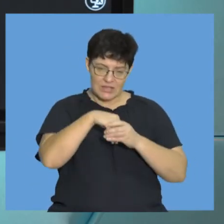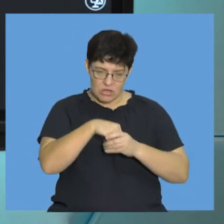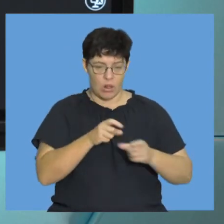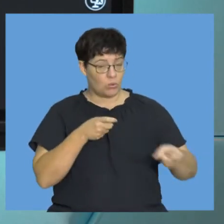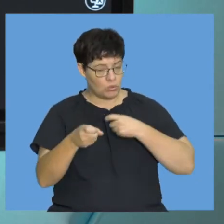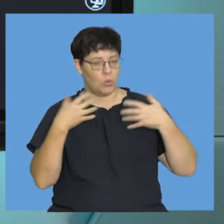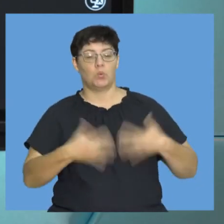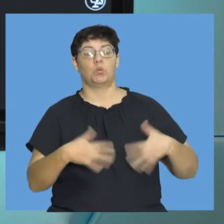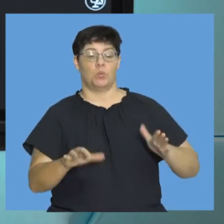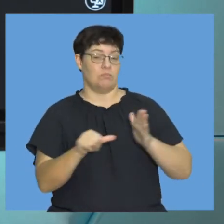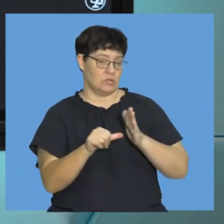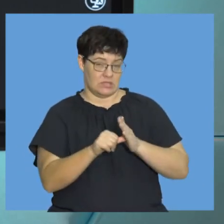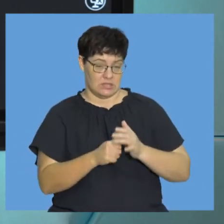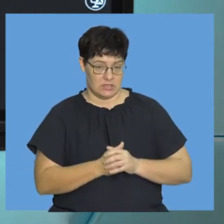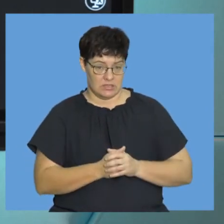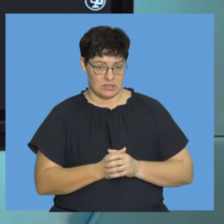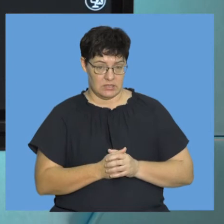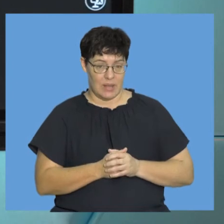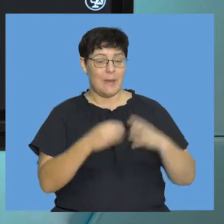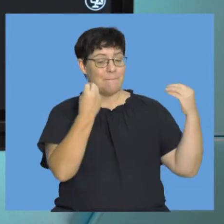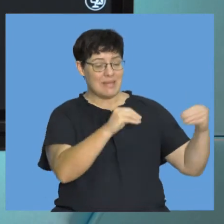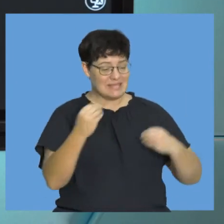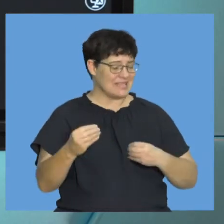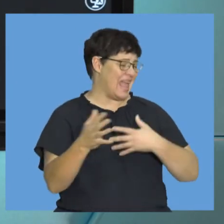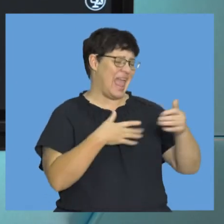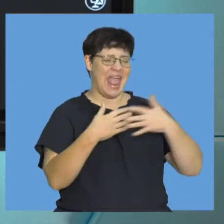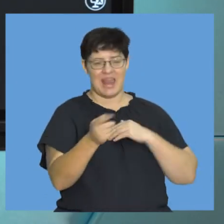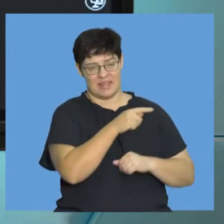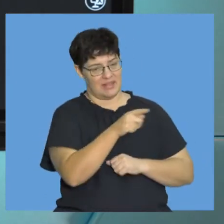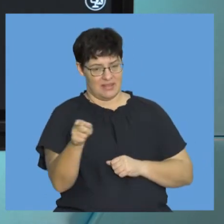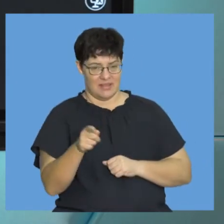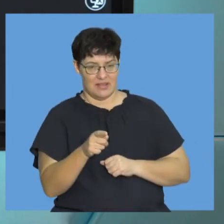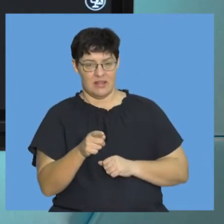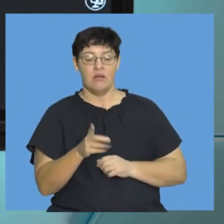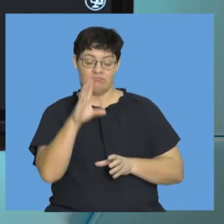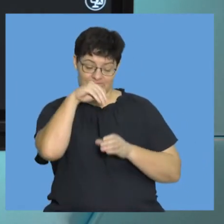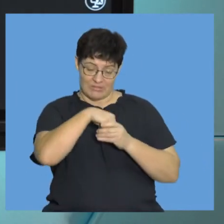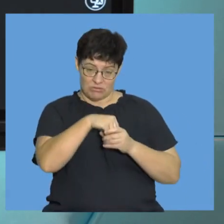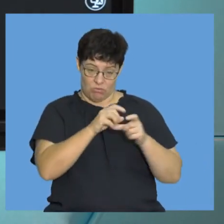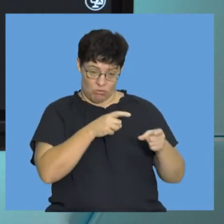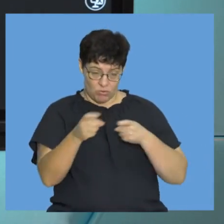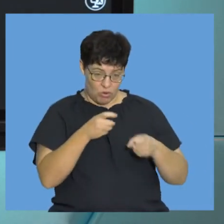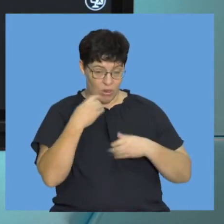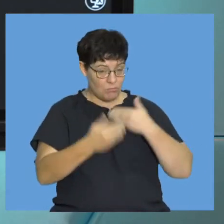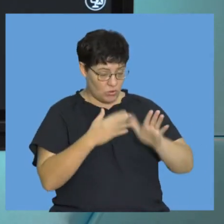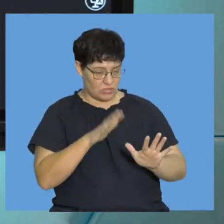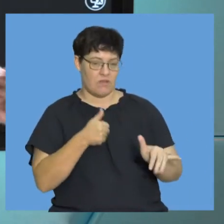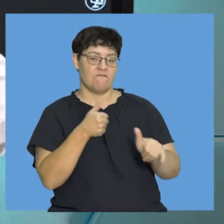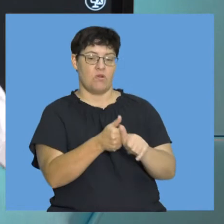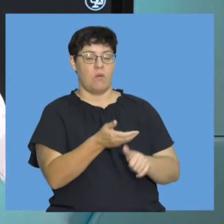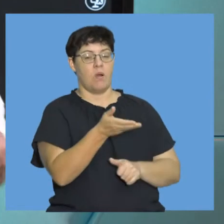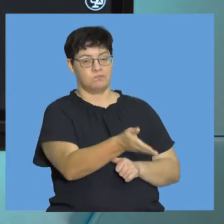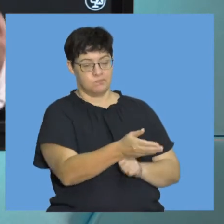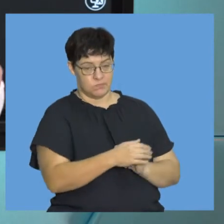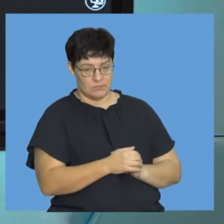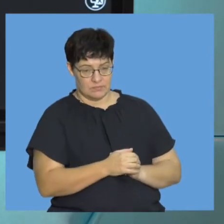importance of internal control. In any business, it is important to have internal control processes in